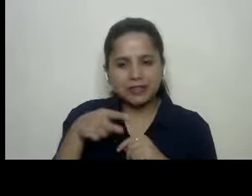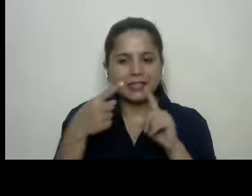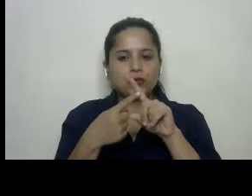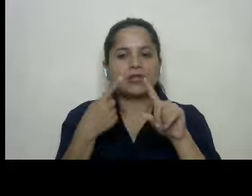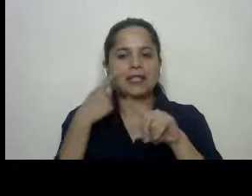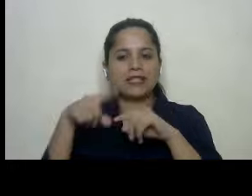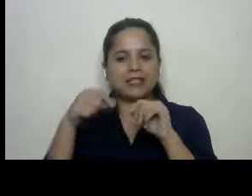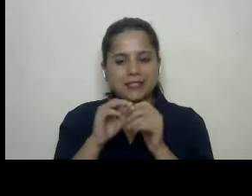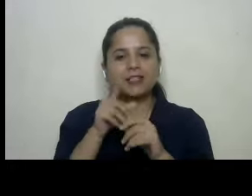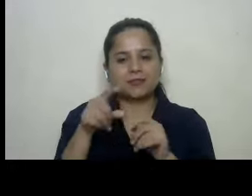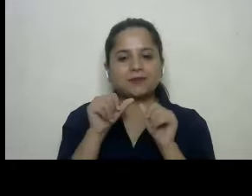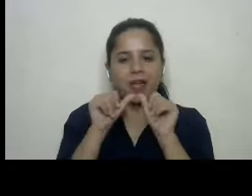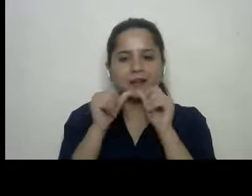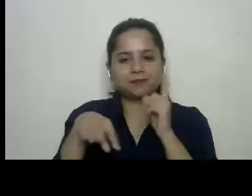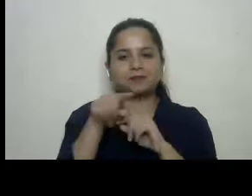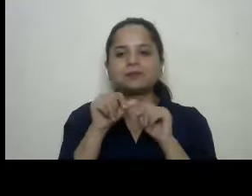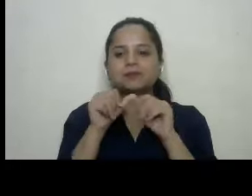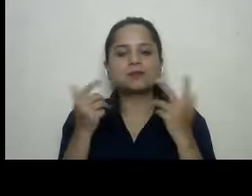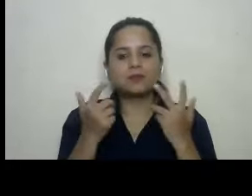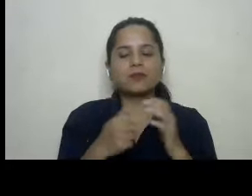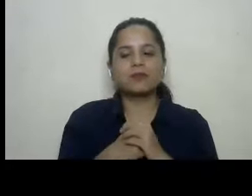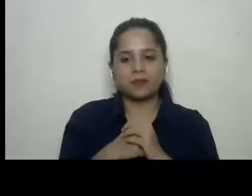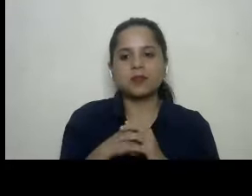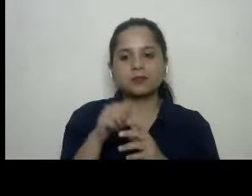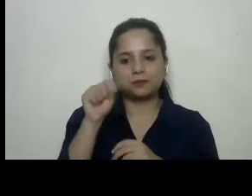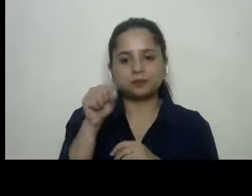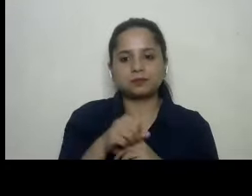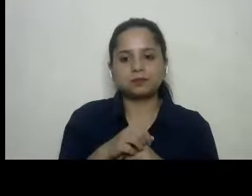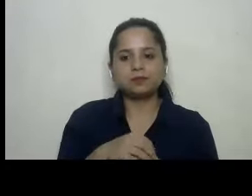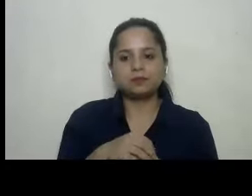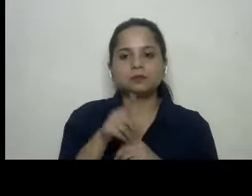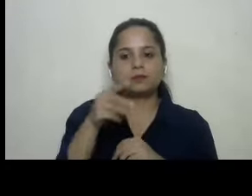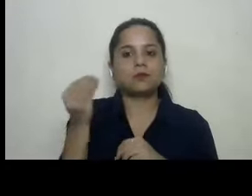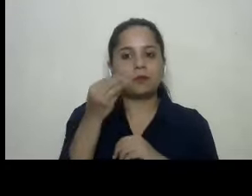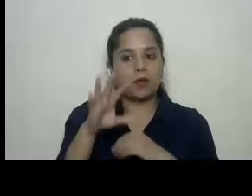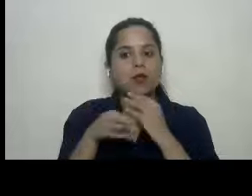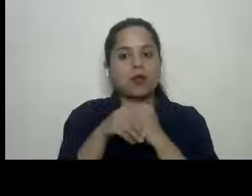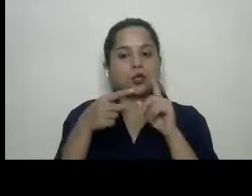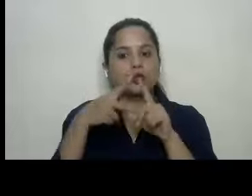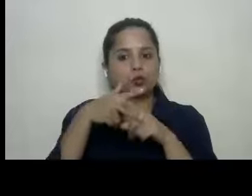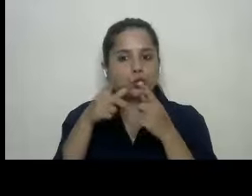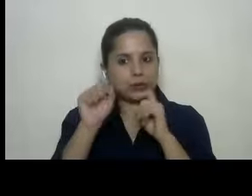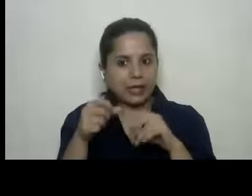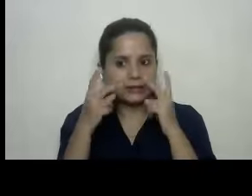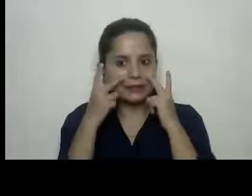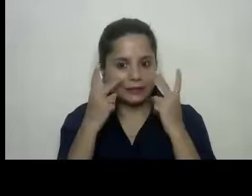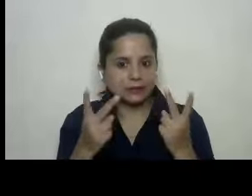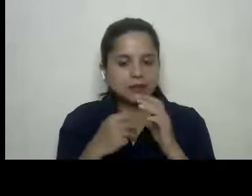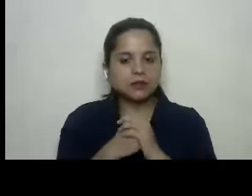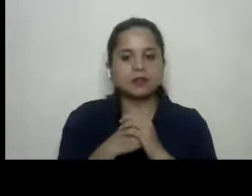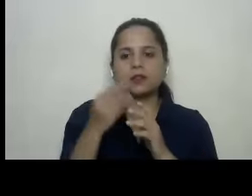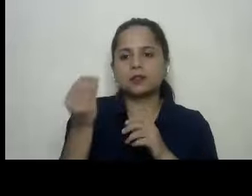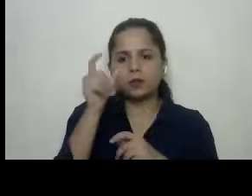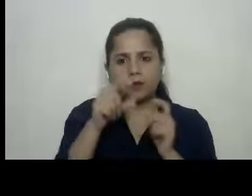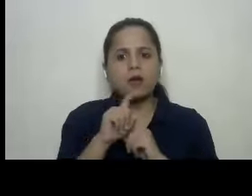collates that. questions? Yes. Sure. So there are some Yeah. additional tools that they can see. Someone had asked